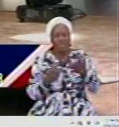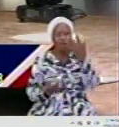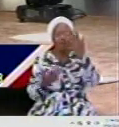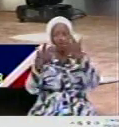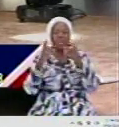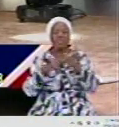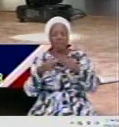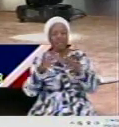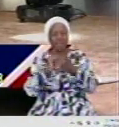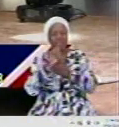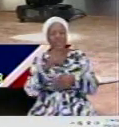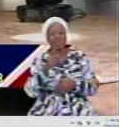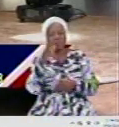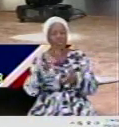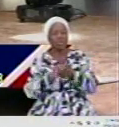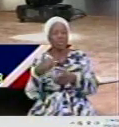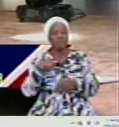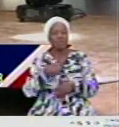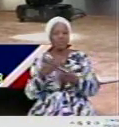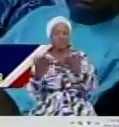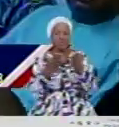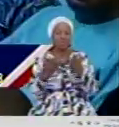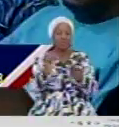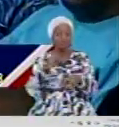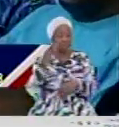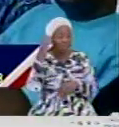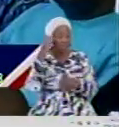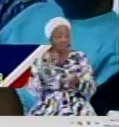God we are going to serve. I didn't hear you.